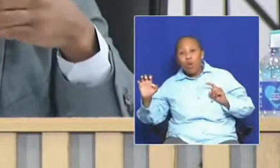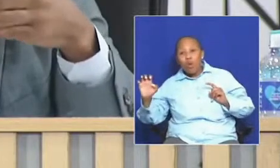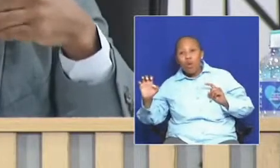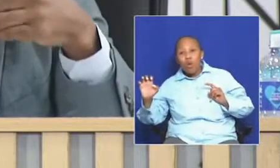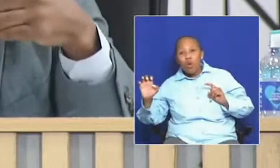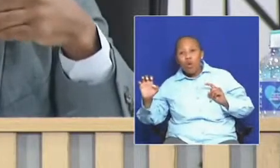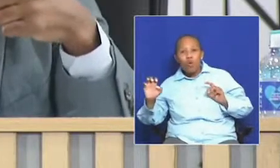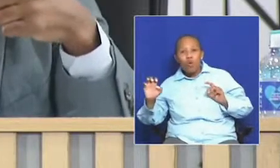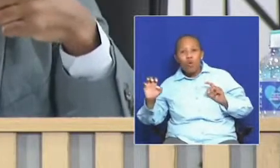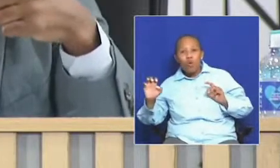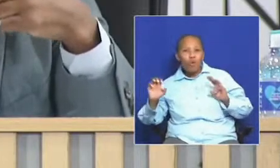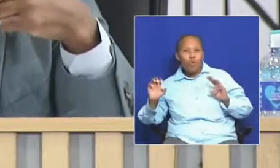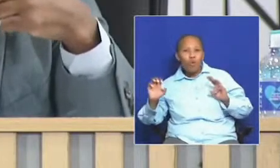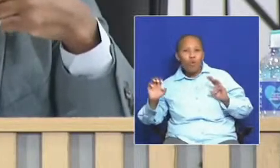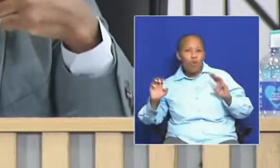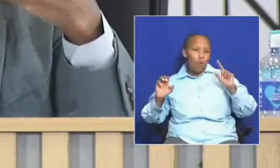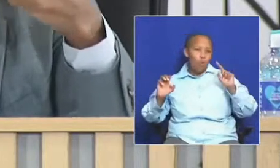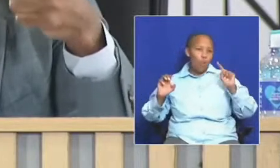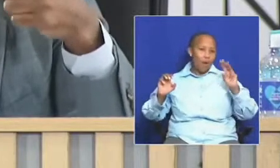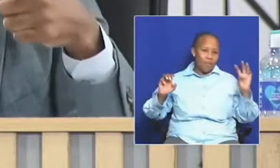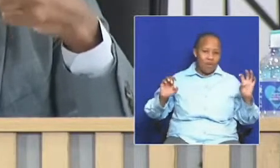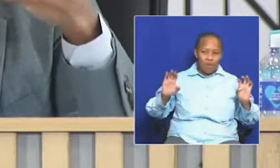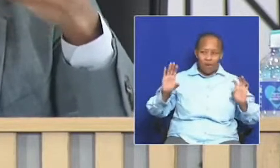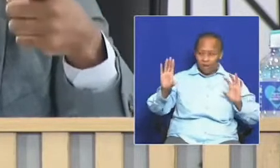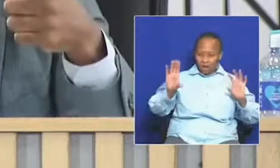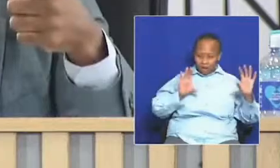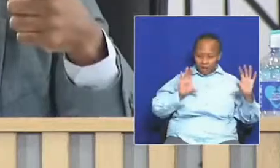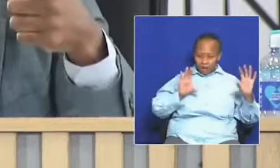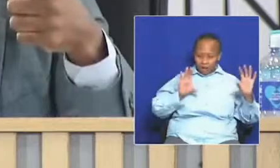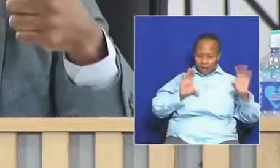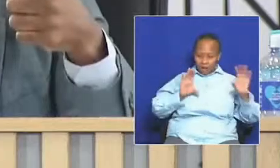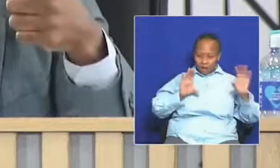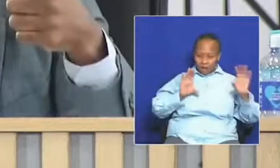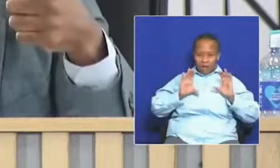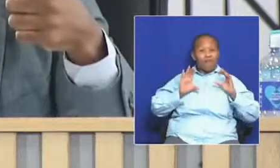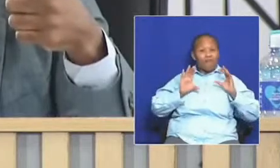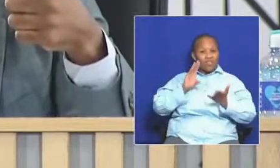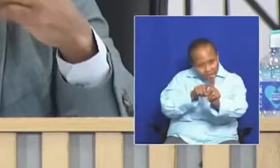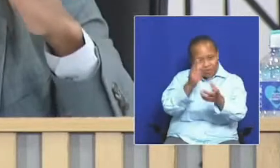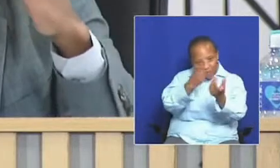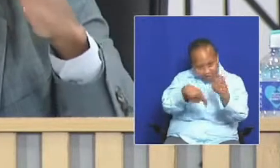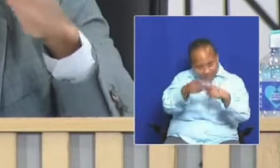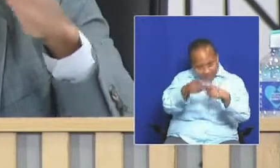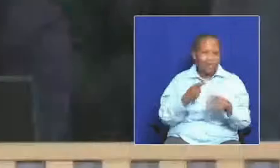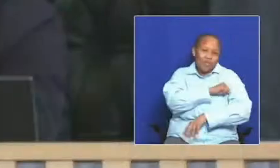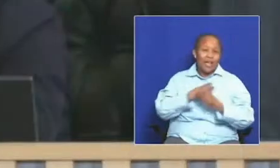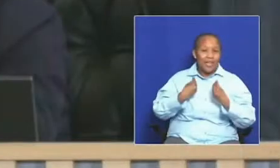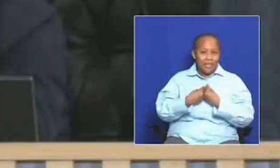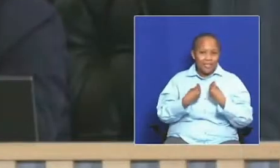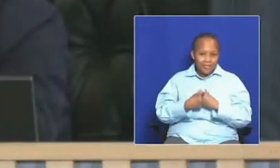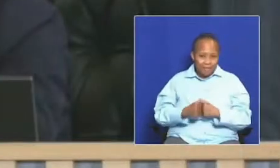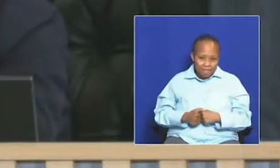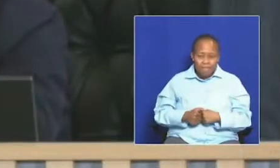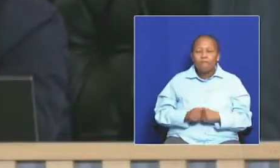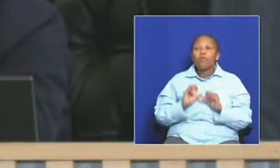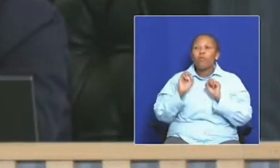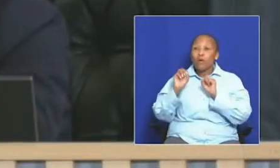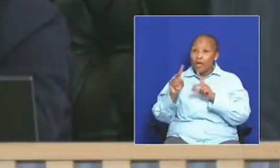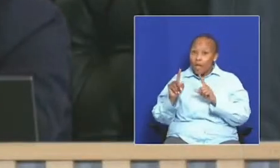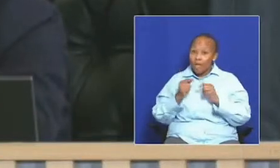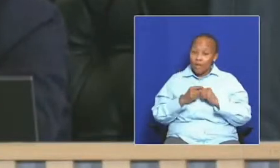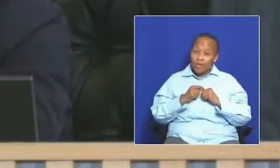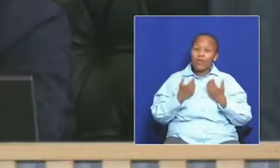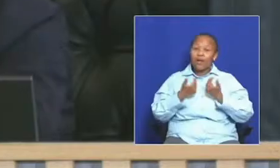person who supplies medical consumables. Yes.